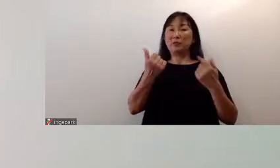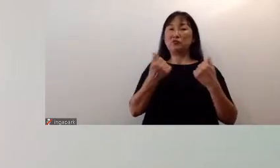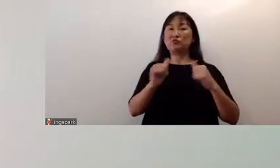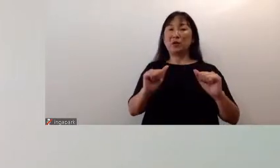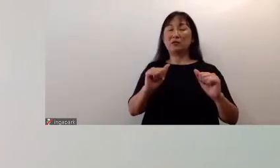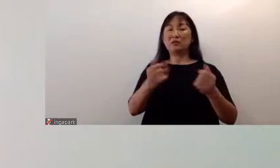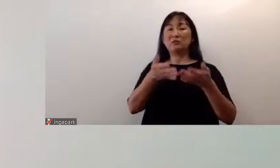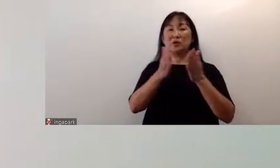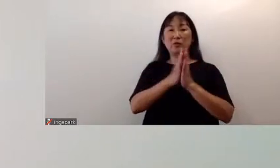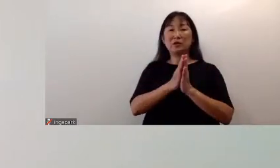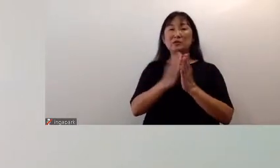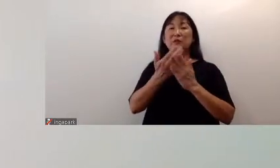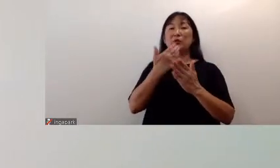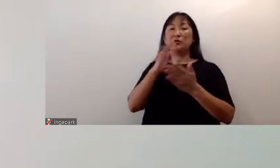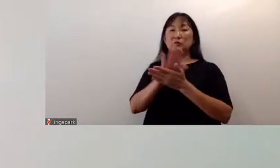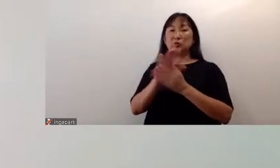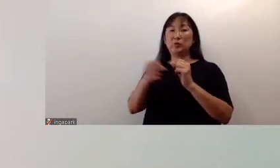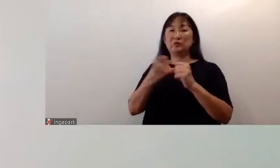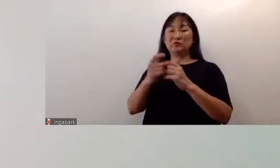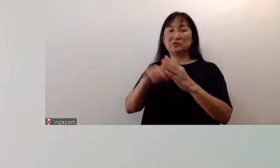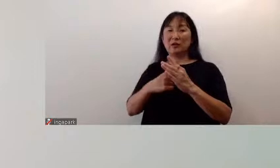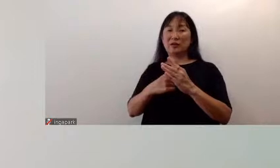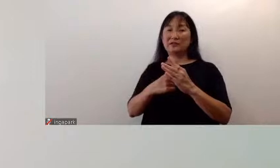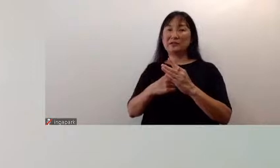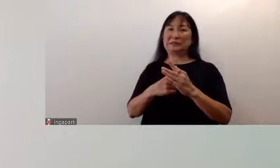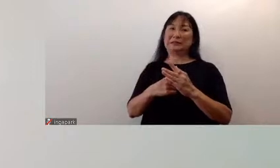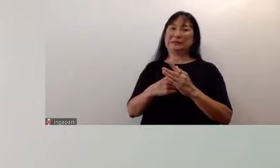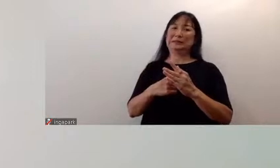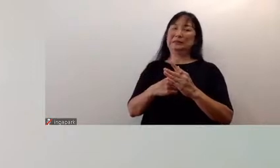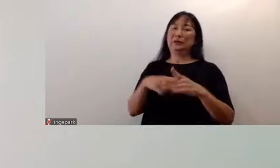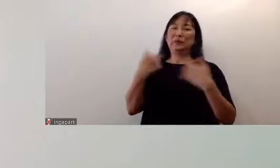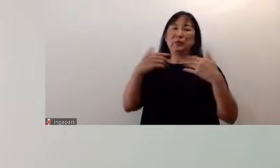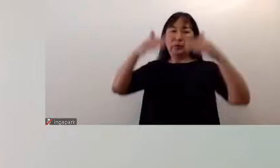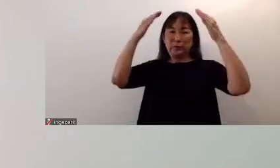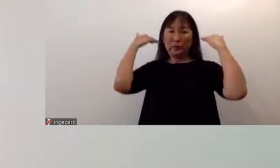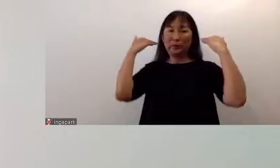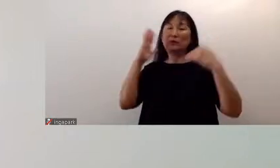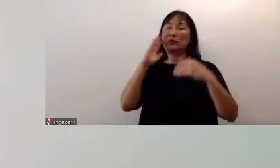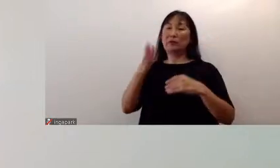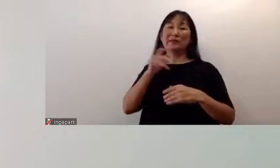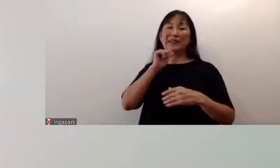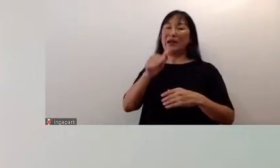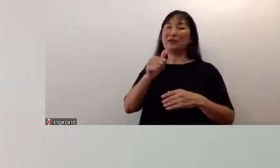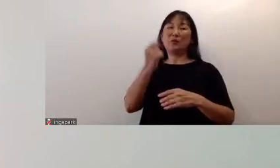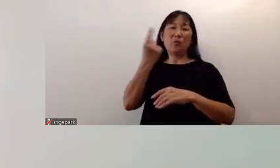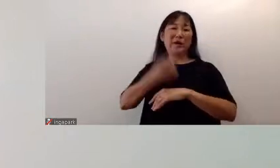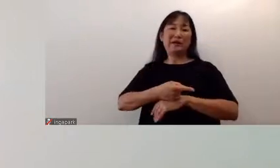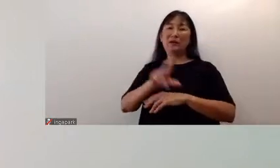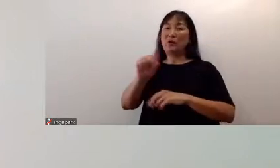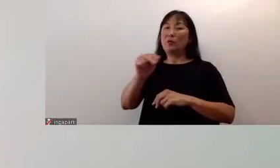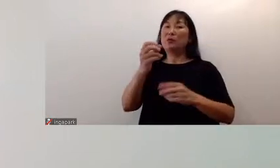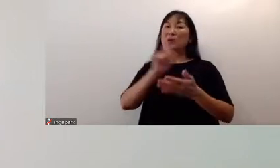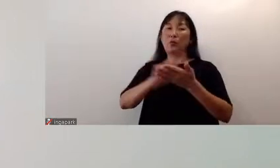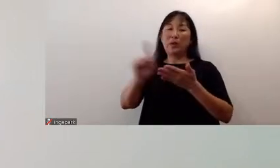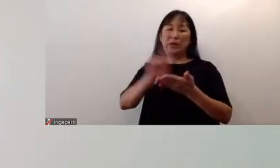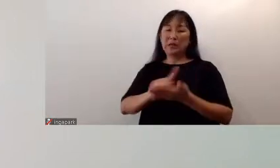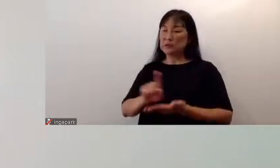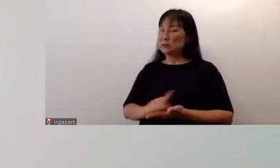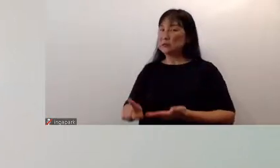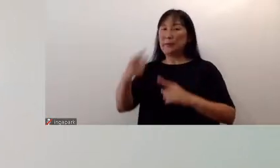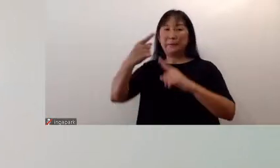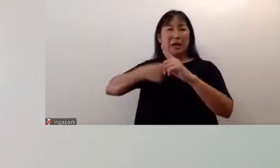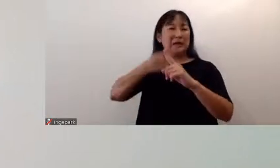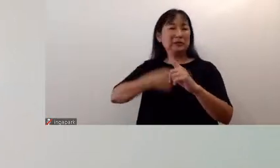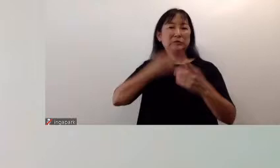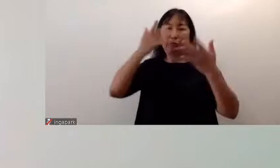request right before the school year starts. And what's going to happen is that interactive process doesn't happen overnight. For some people, it can take many weeks, sometimes